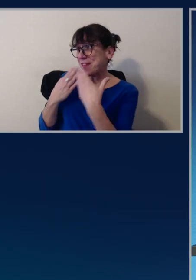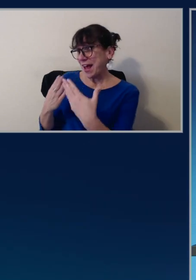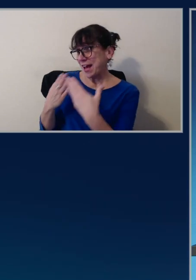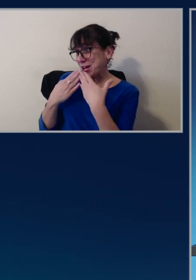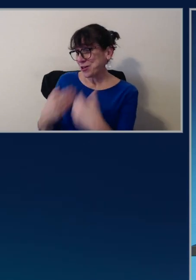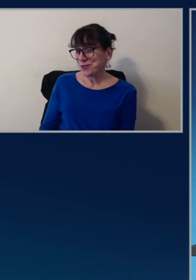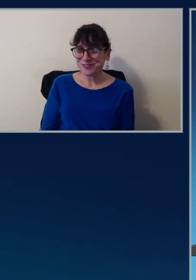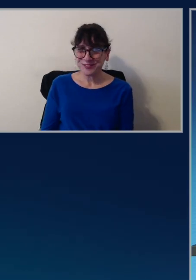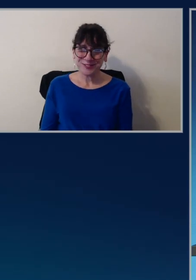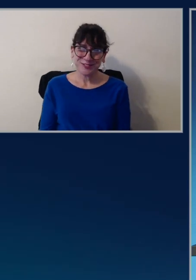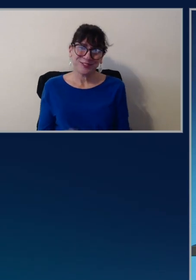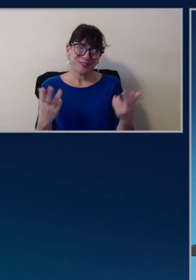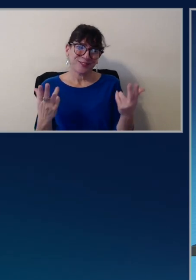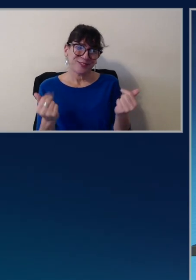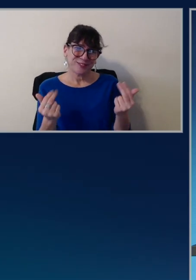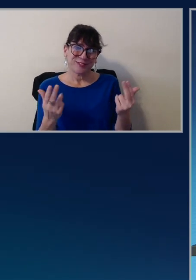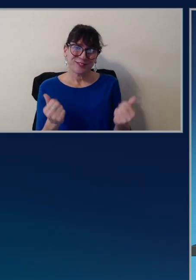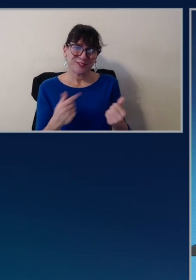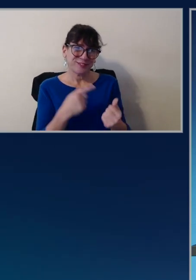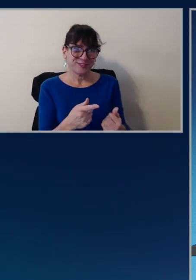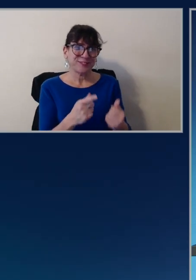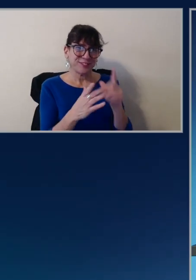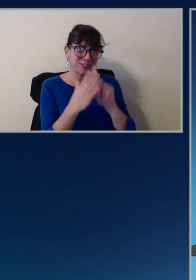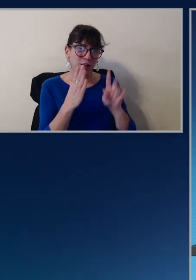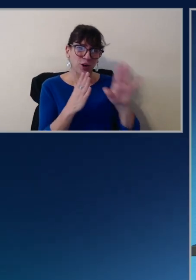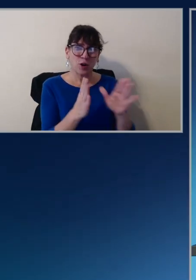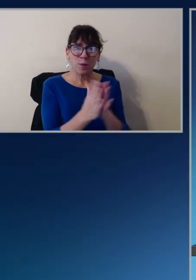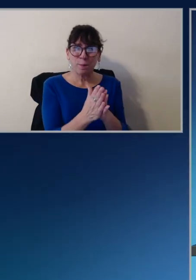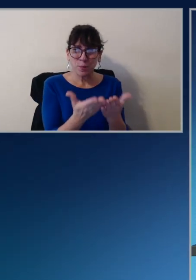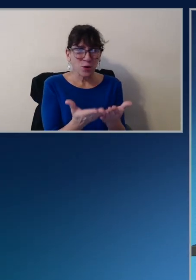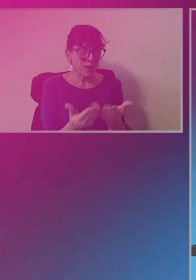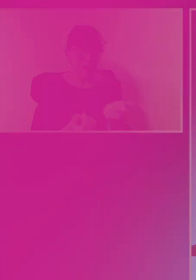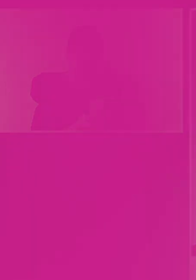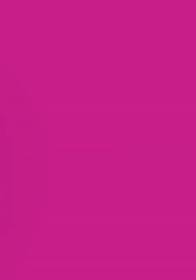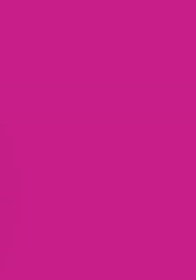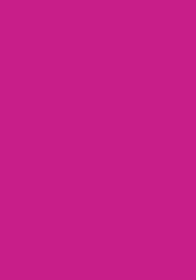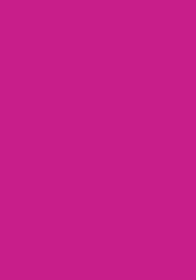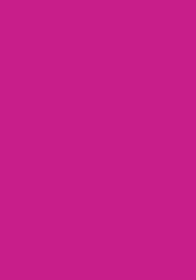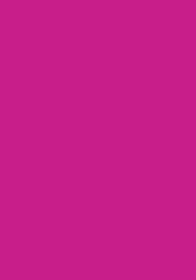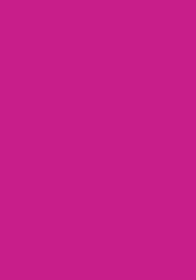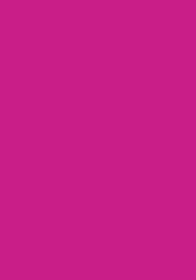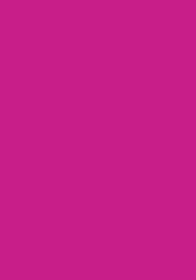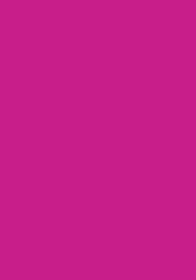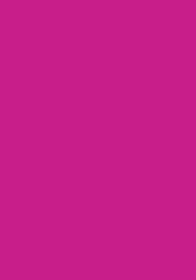been a pleasure. Go check out Emily's stuff, book, blog posts, all the amazing videos of machine learning she's done.